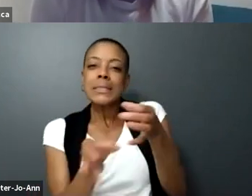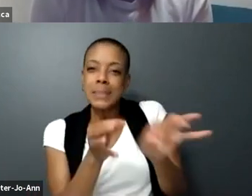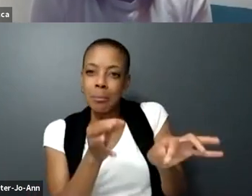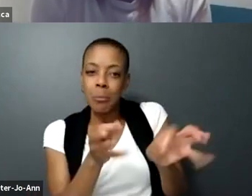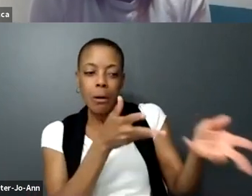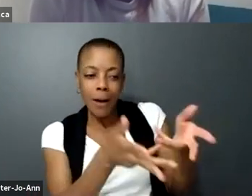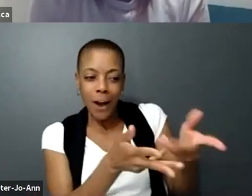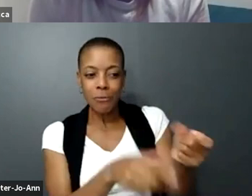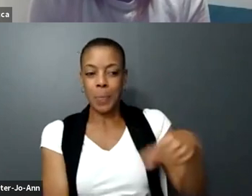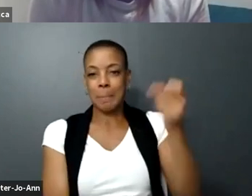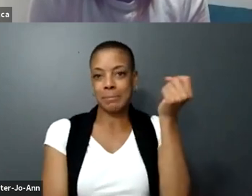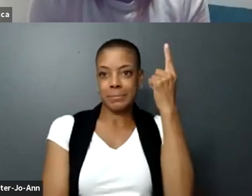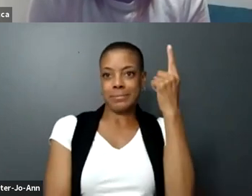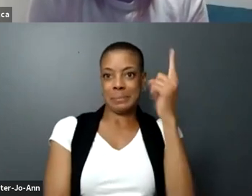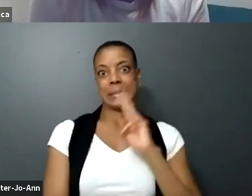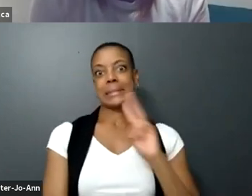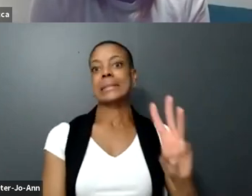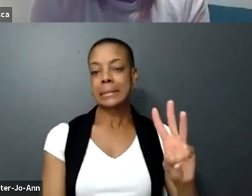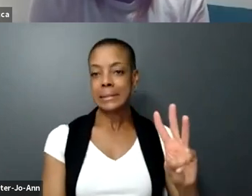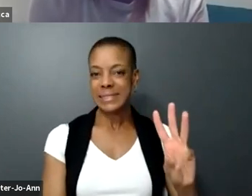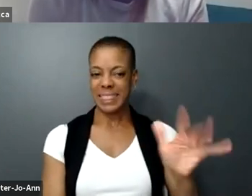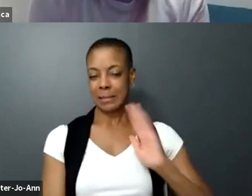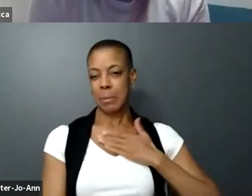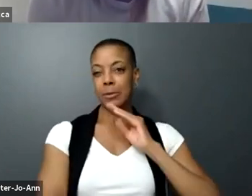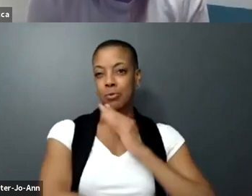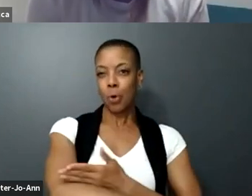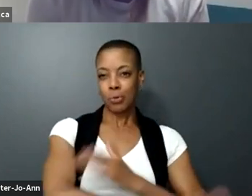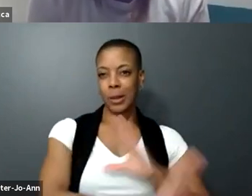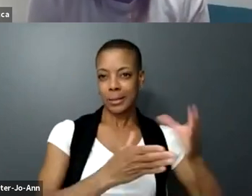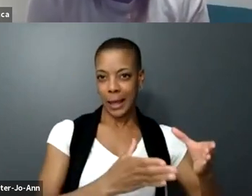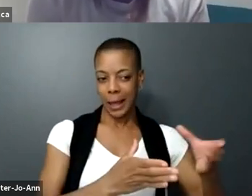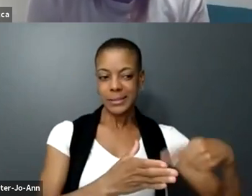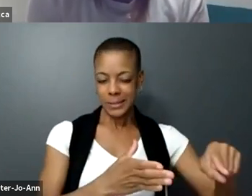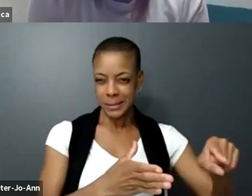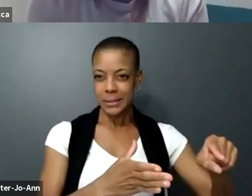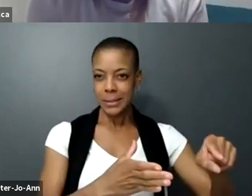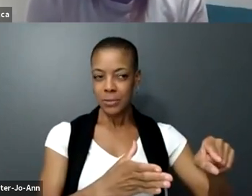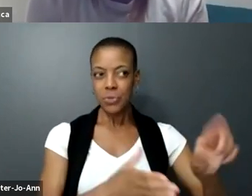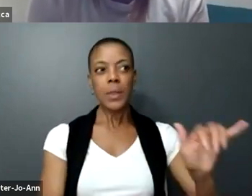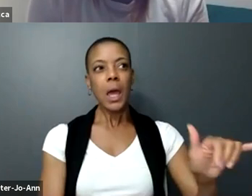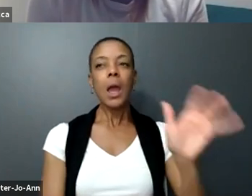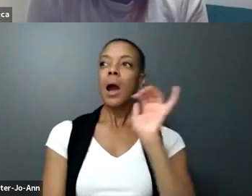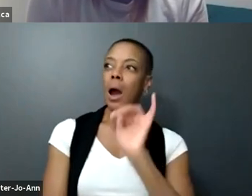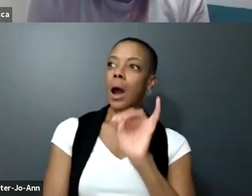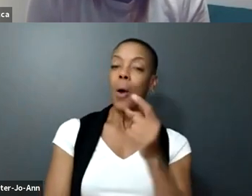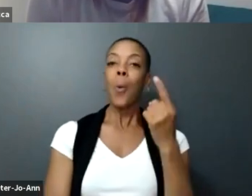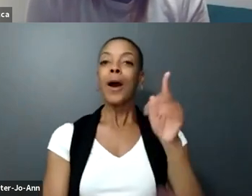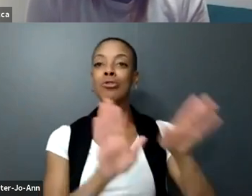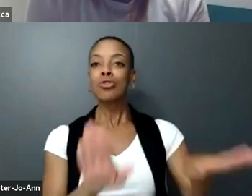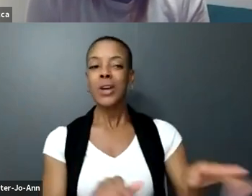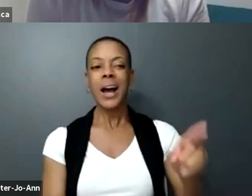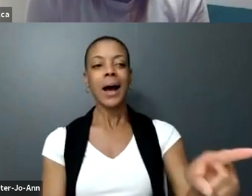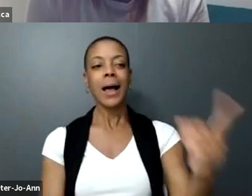was all I tried to do with Ruby's class. And they were really receptive. One of the children said to me,